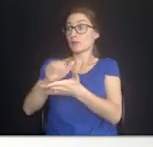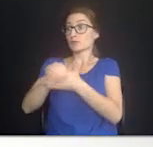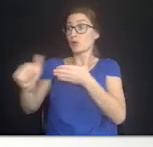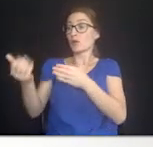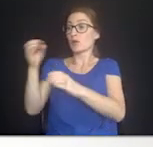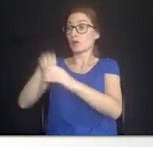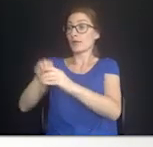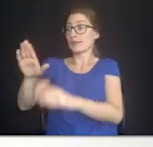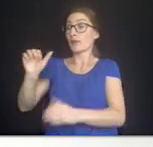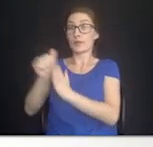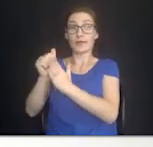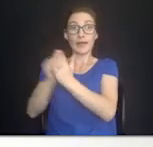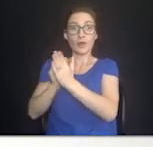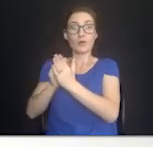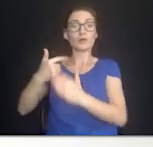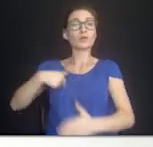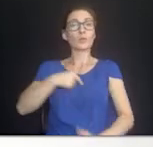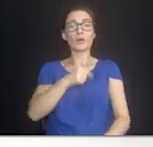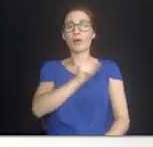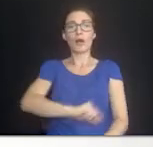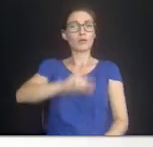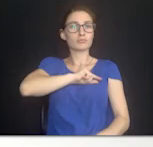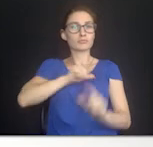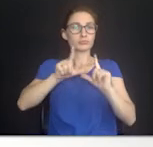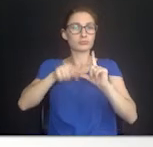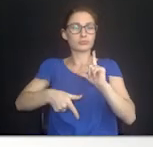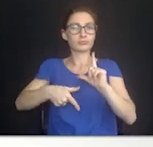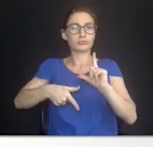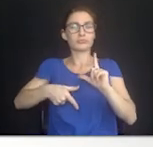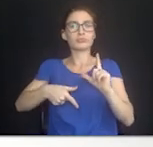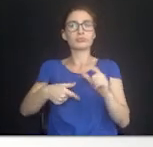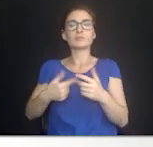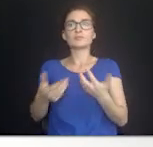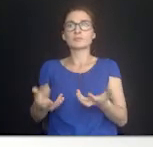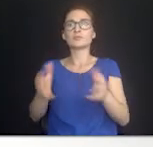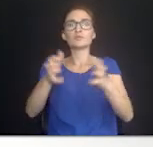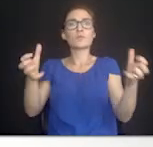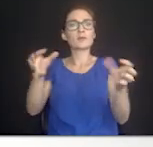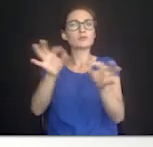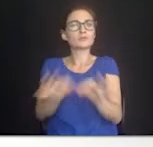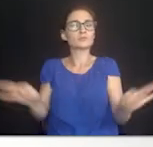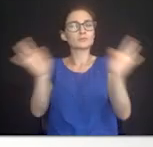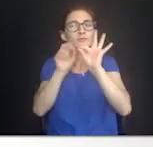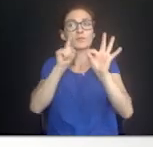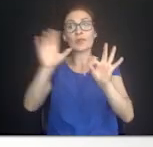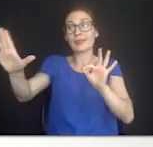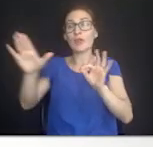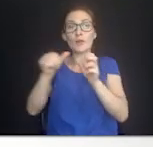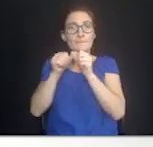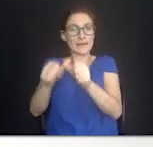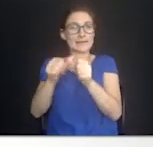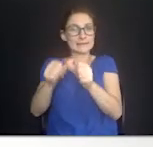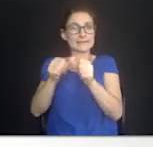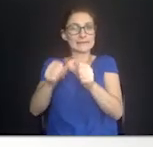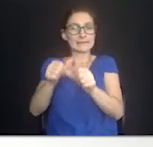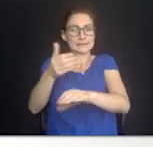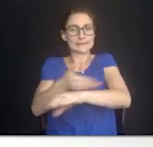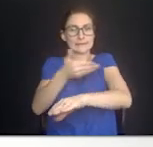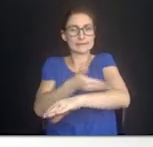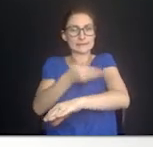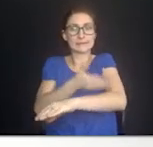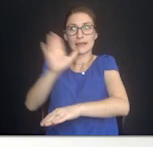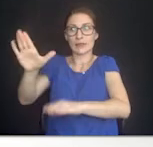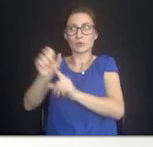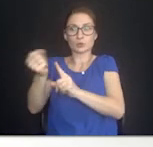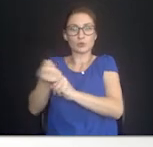get disqualified, right? And so there's so much importance to that maintenance of the current situation, and that's where we're